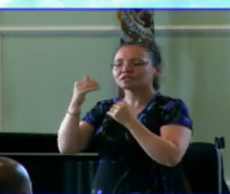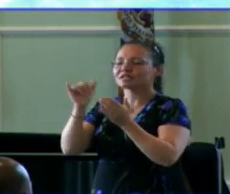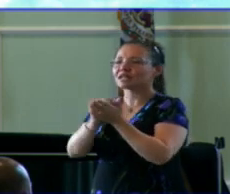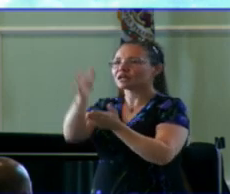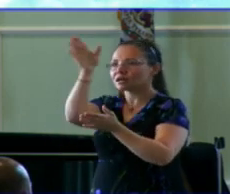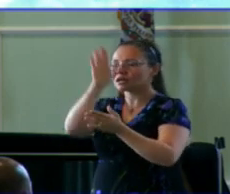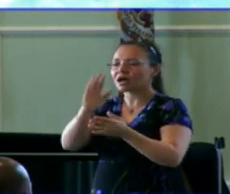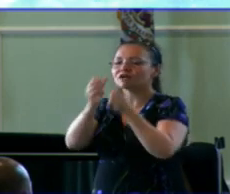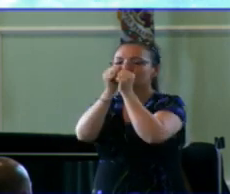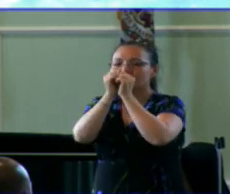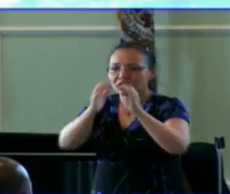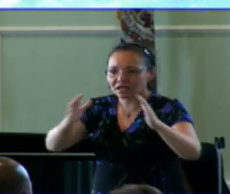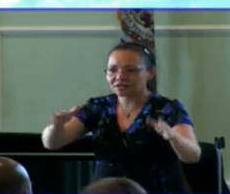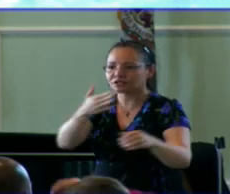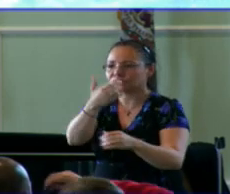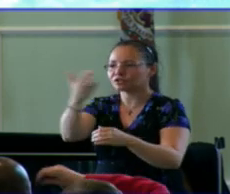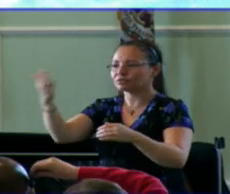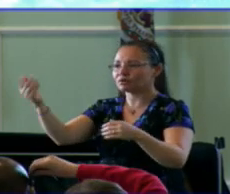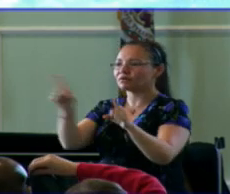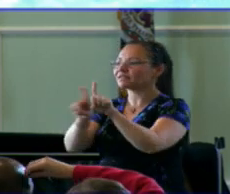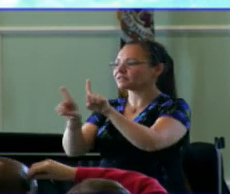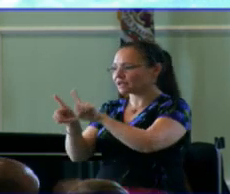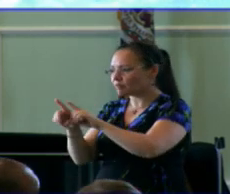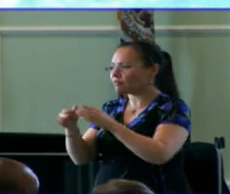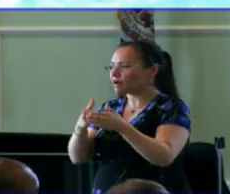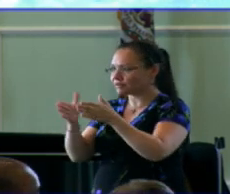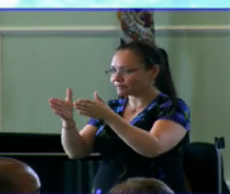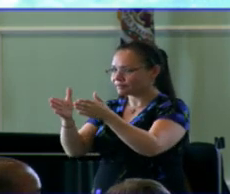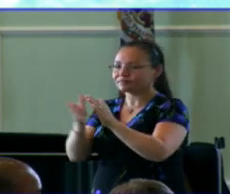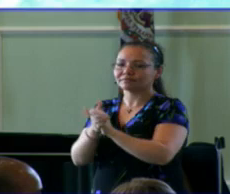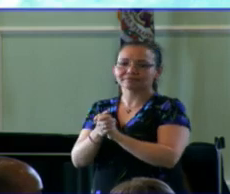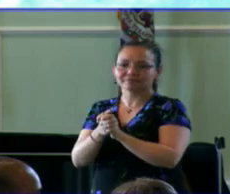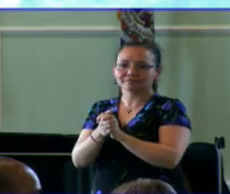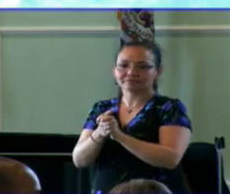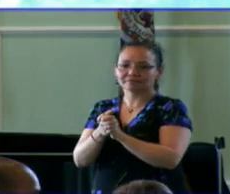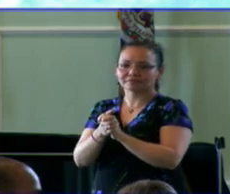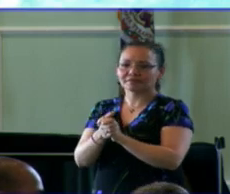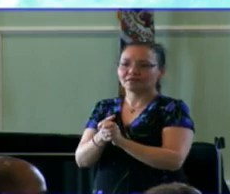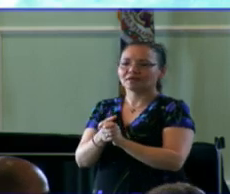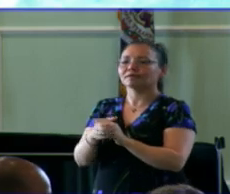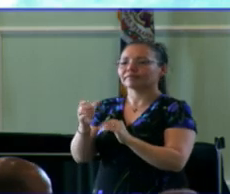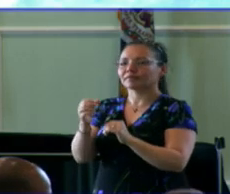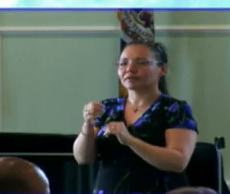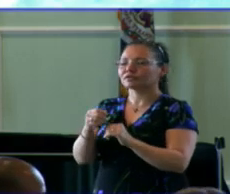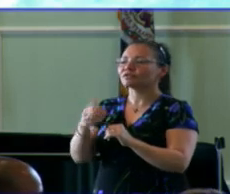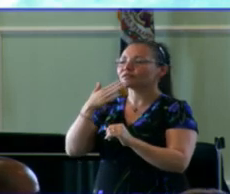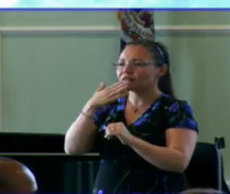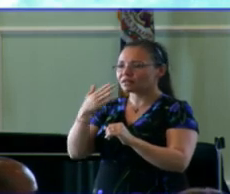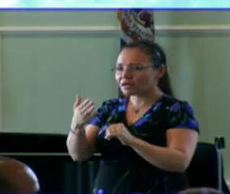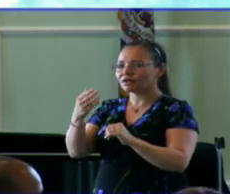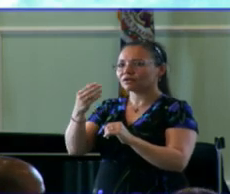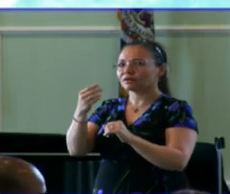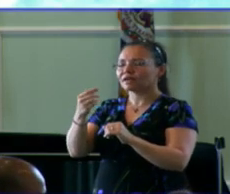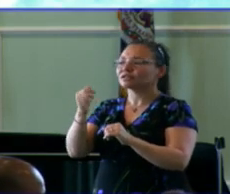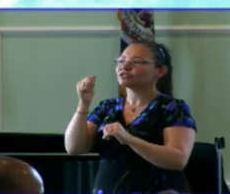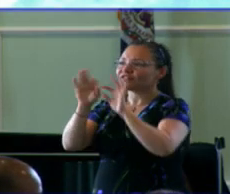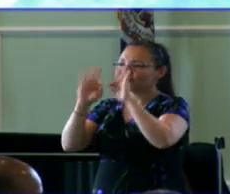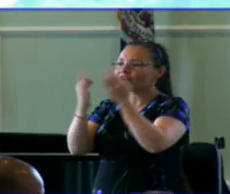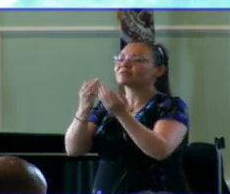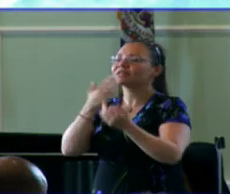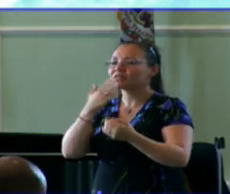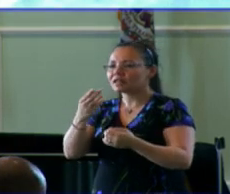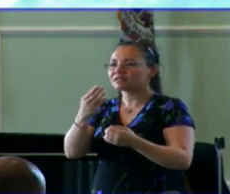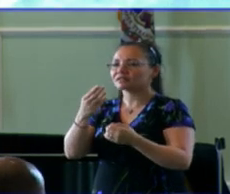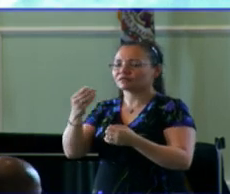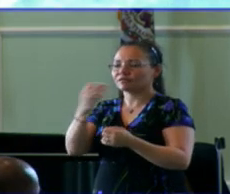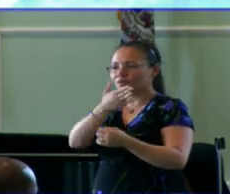So she just wanted to, this is Patricia Ortiz, all right? So she just wanted to thank the church for helping last